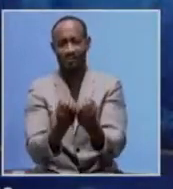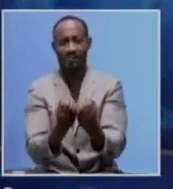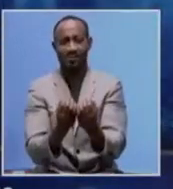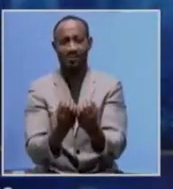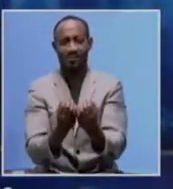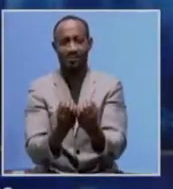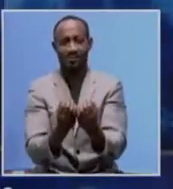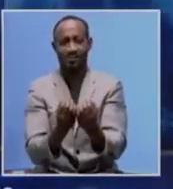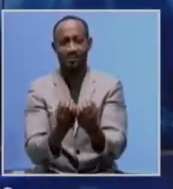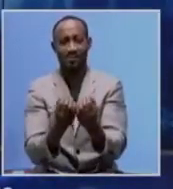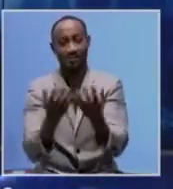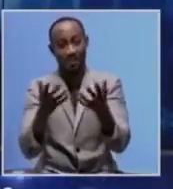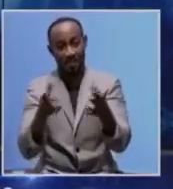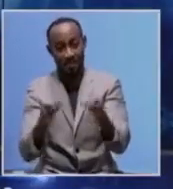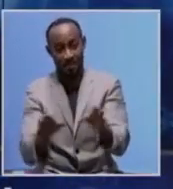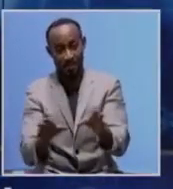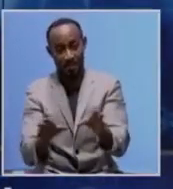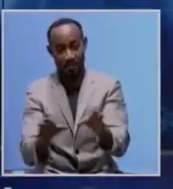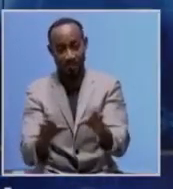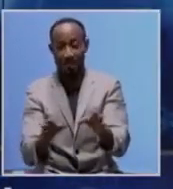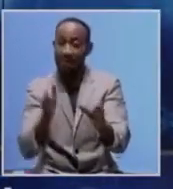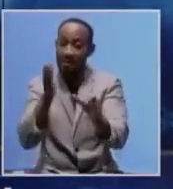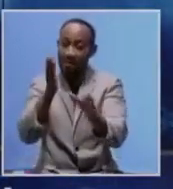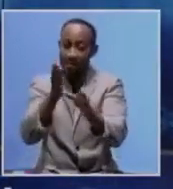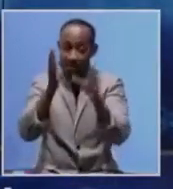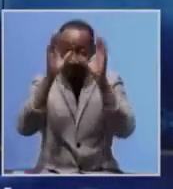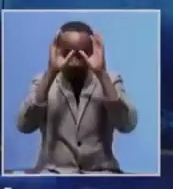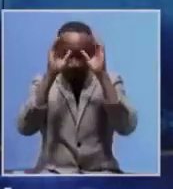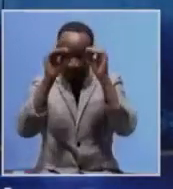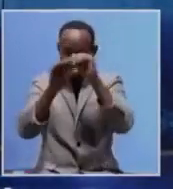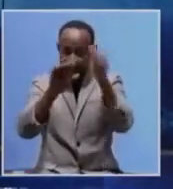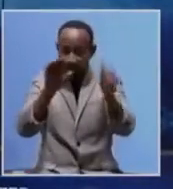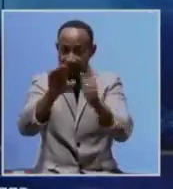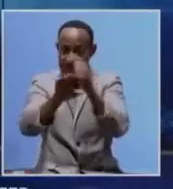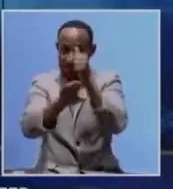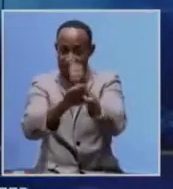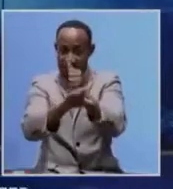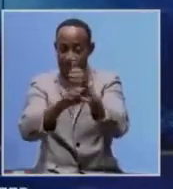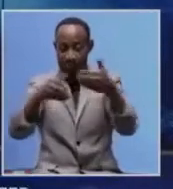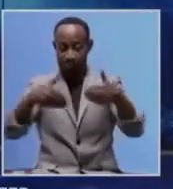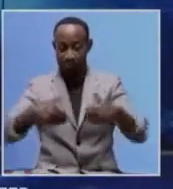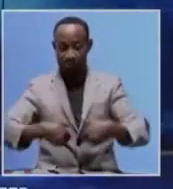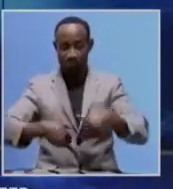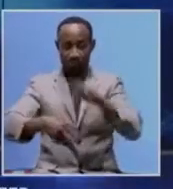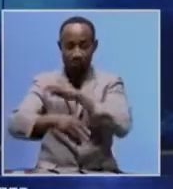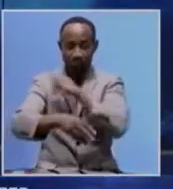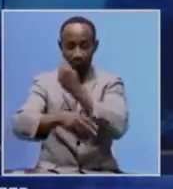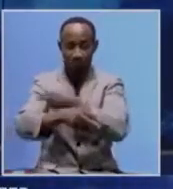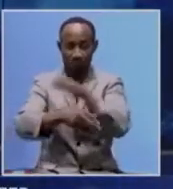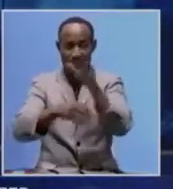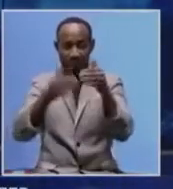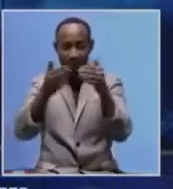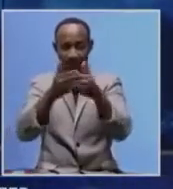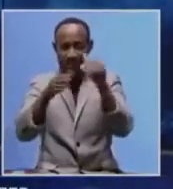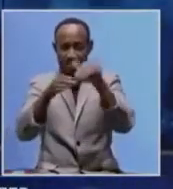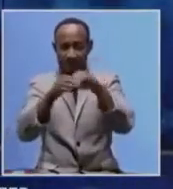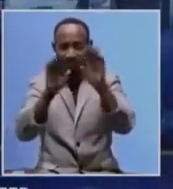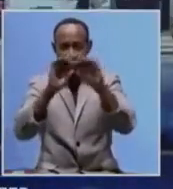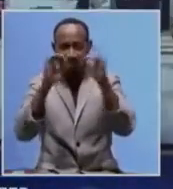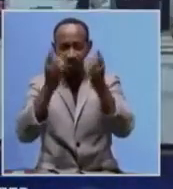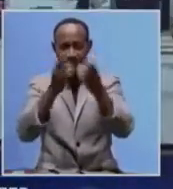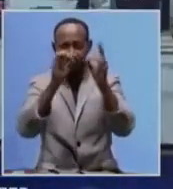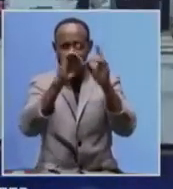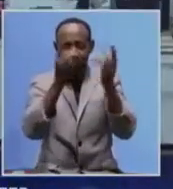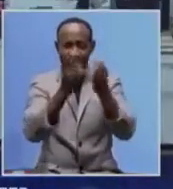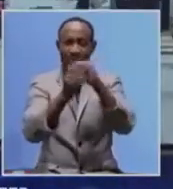In another story, the vice president says government will establish youth resource centers in all districts of the country. Mrs. Nalumango said